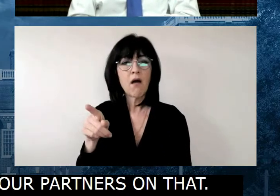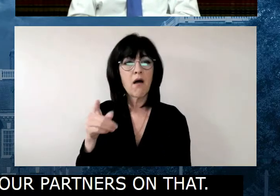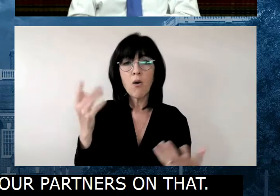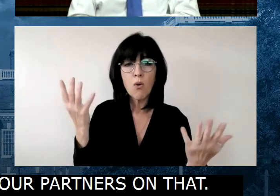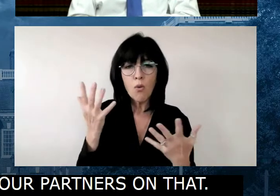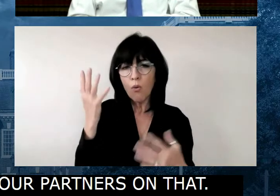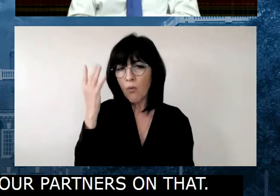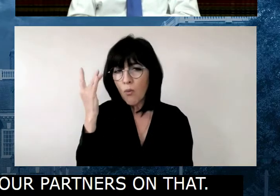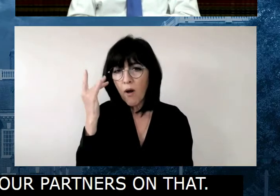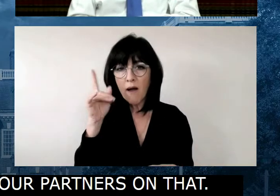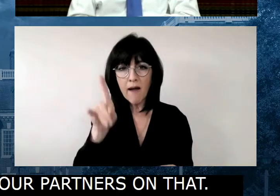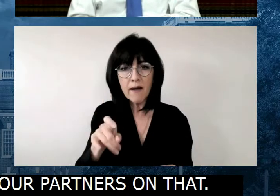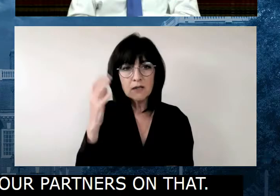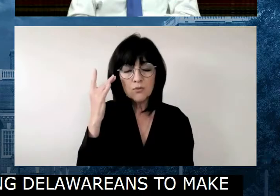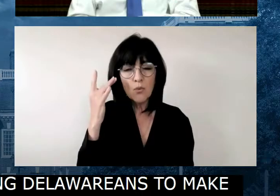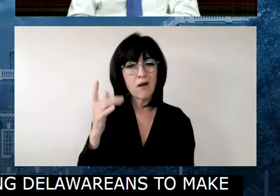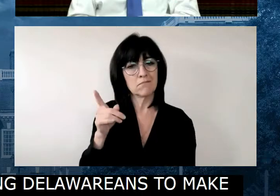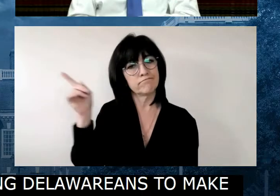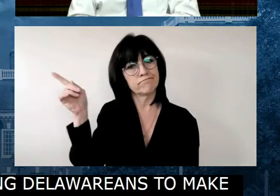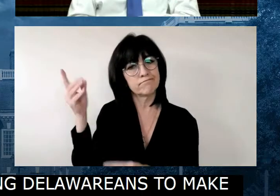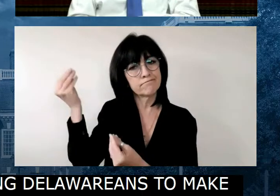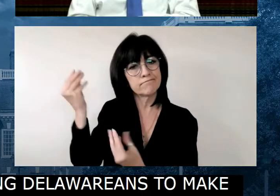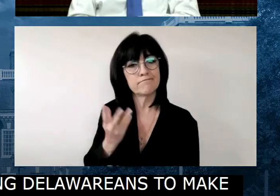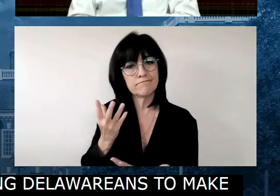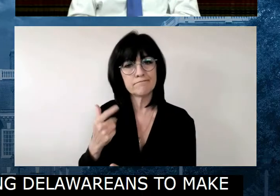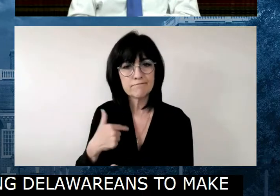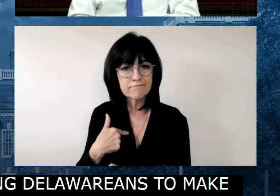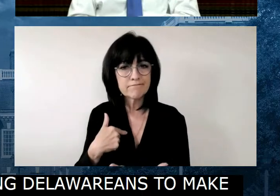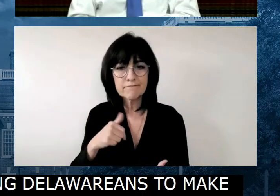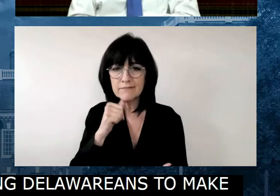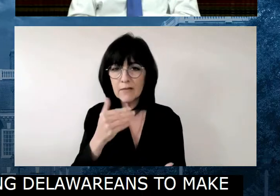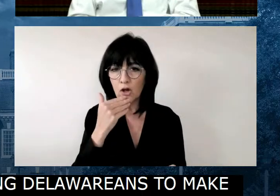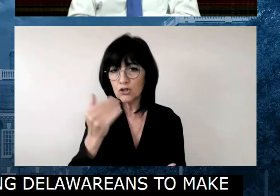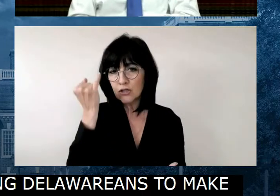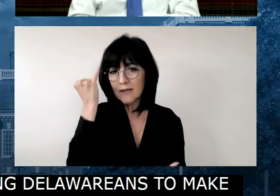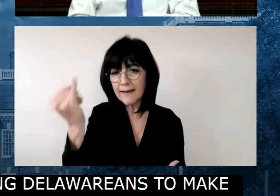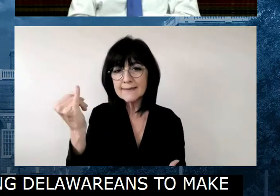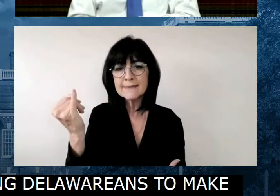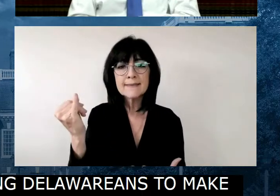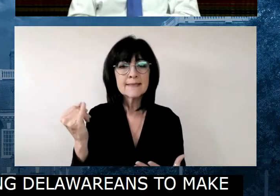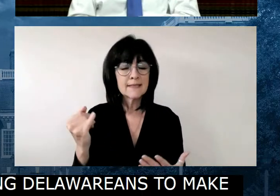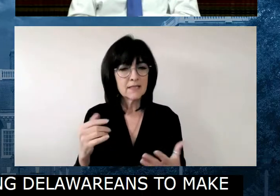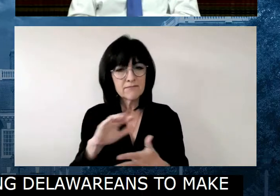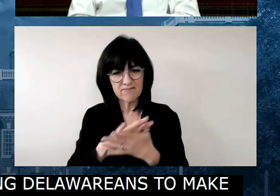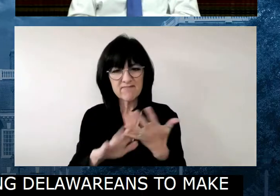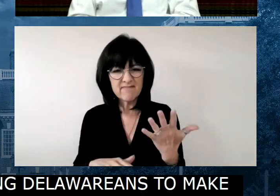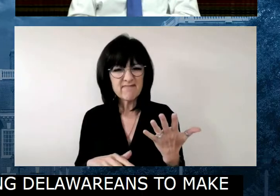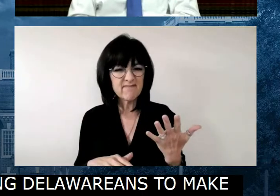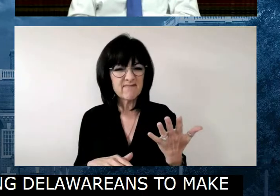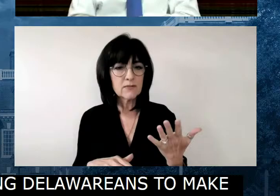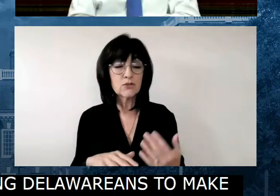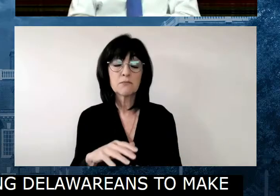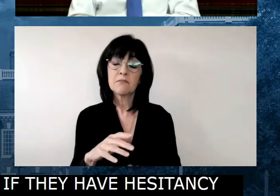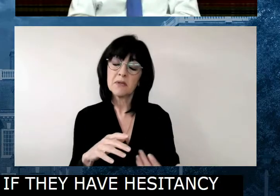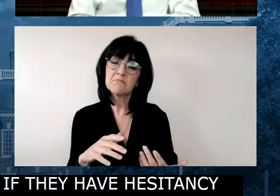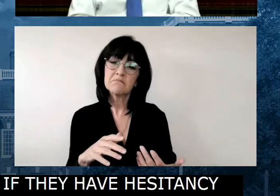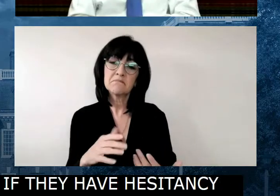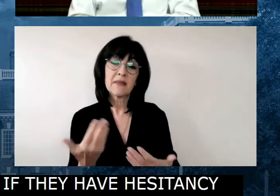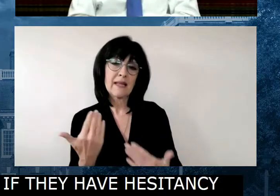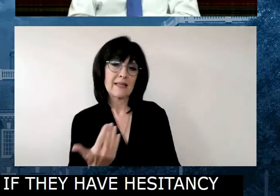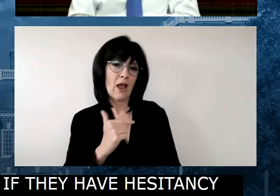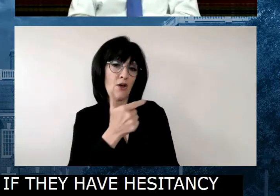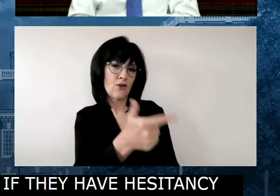we know are out there. AJ is still testing strongly and winding down a little bit, but we still got a lot of work to do.